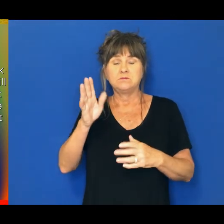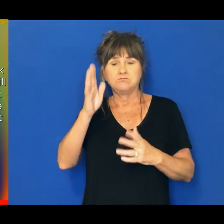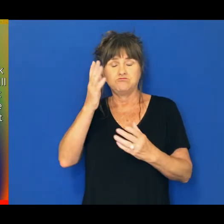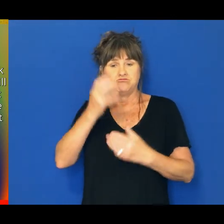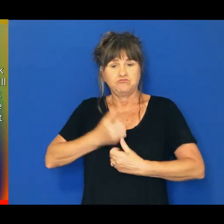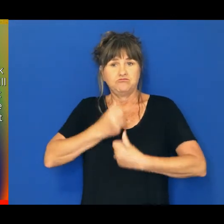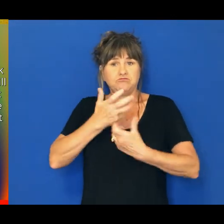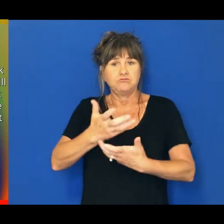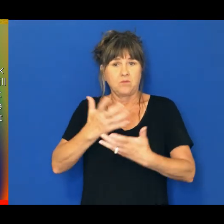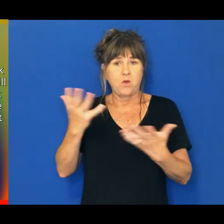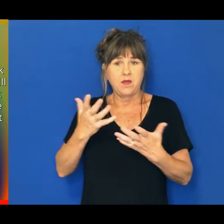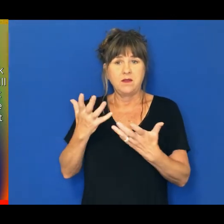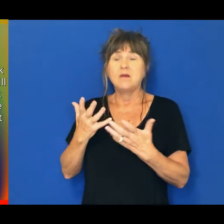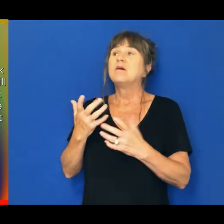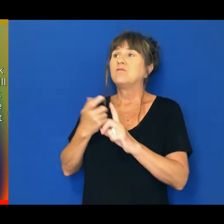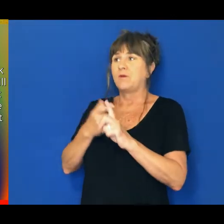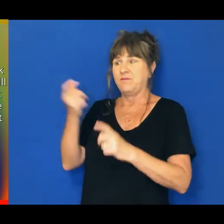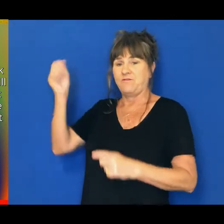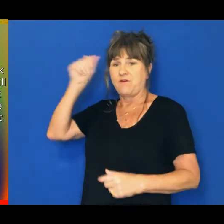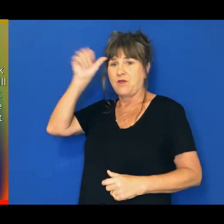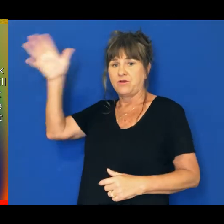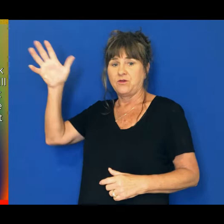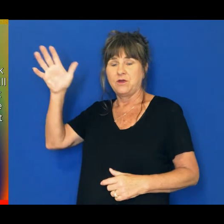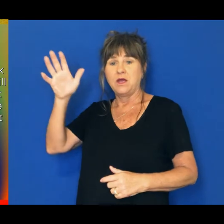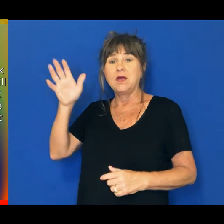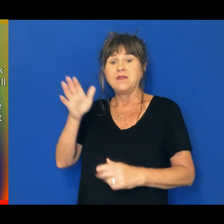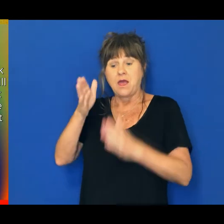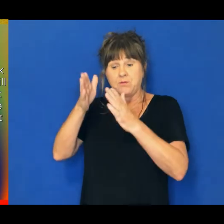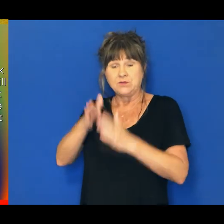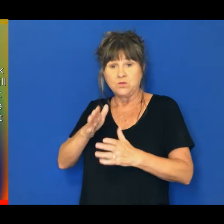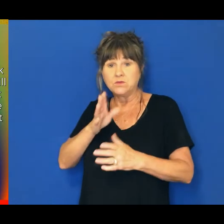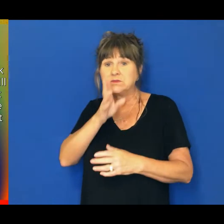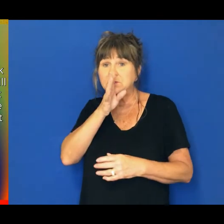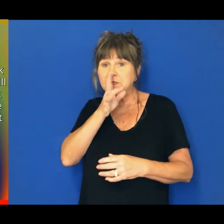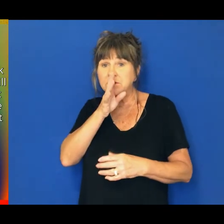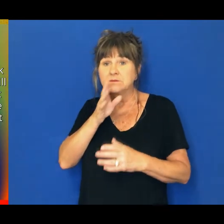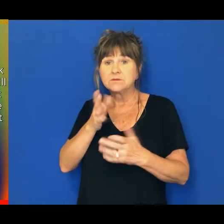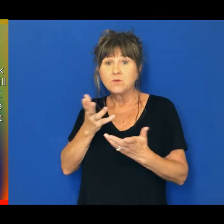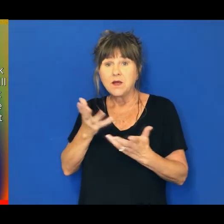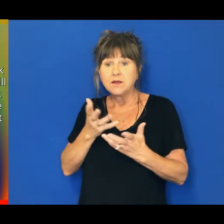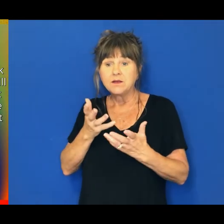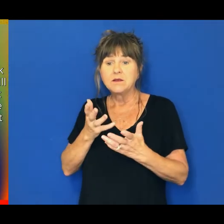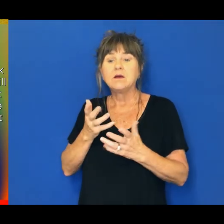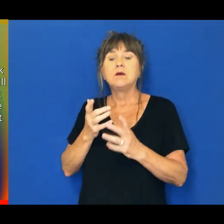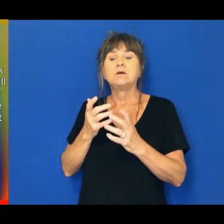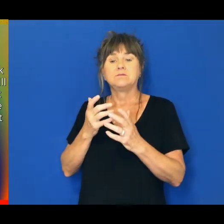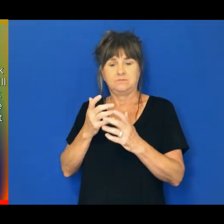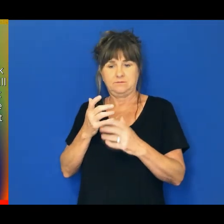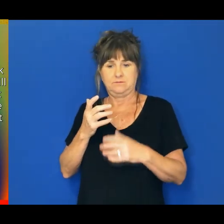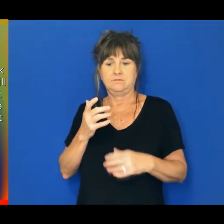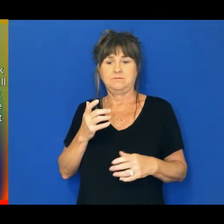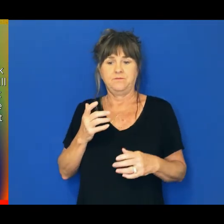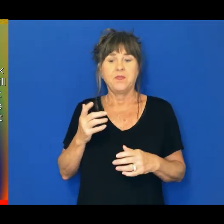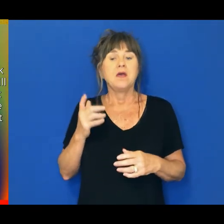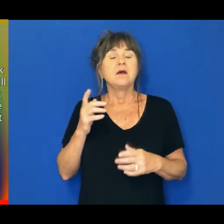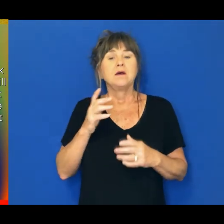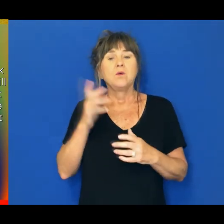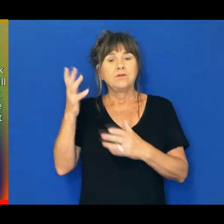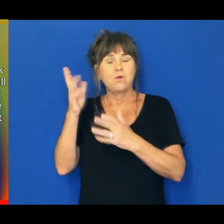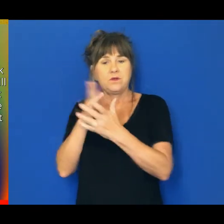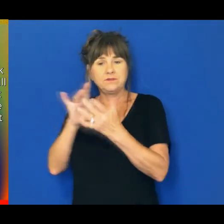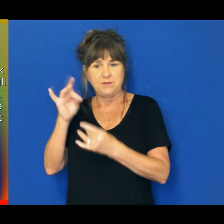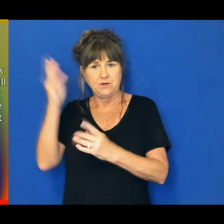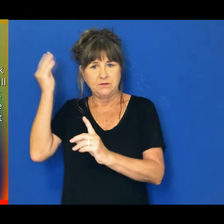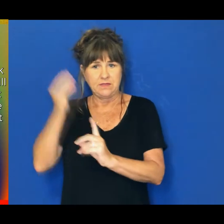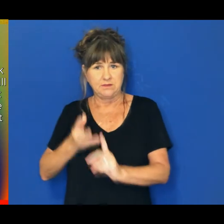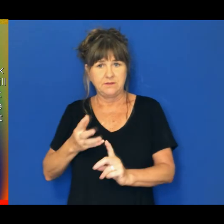hear? The Father. And who does he agree with and speak for? Jesus. And he will tell you what is yet to come. So God's word